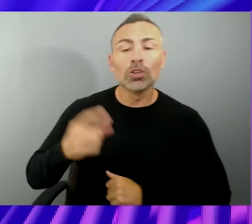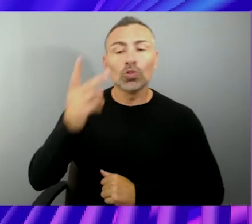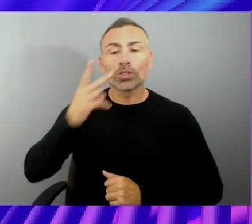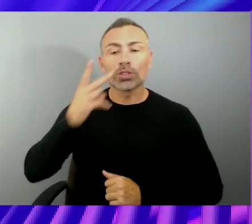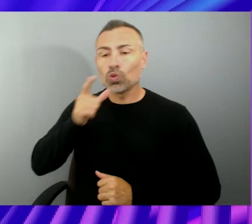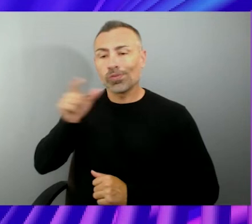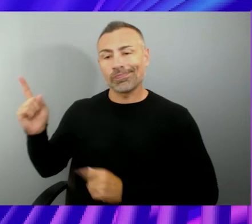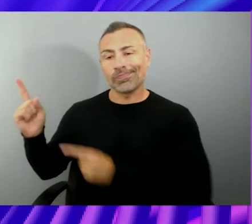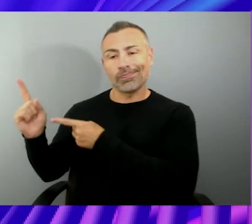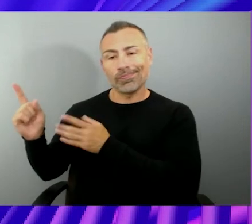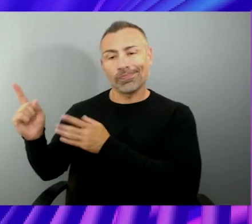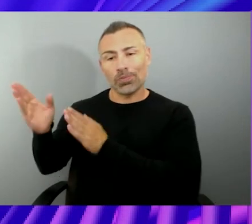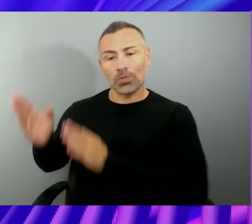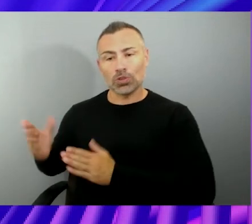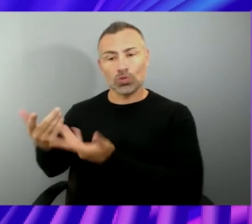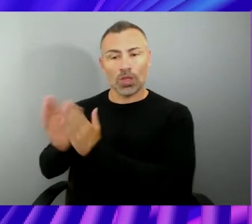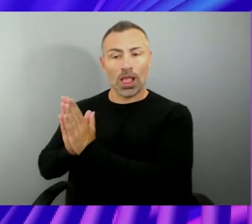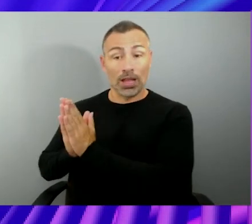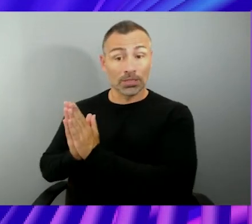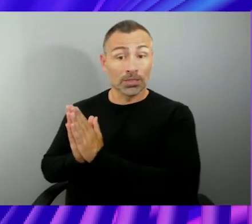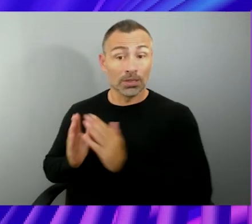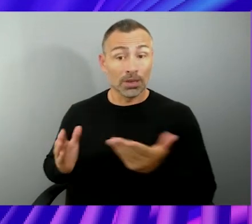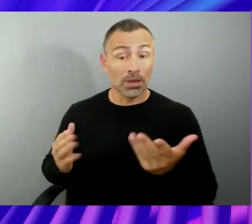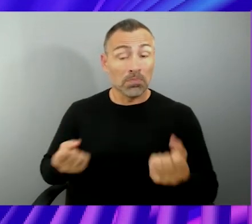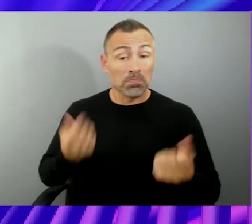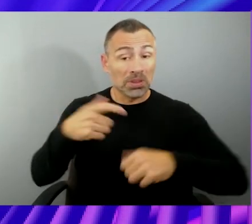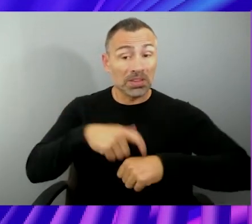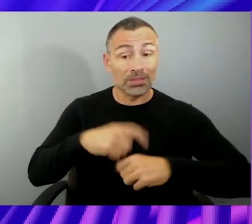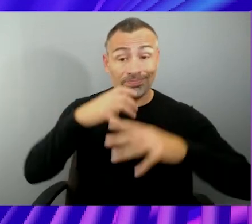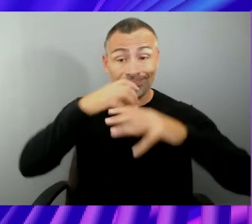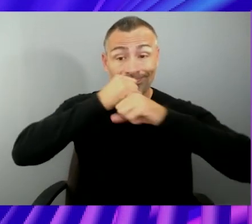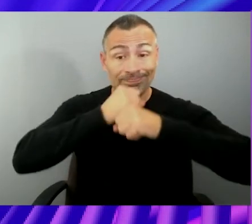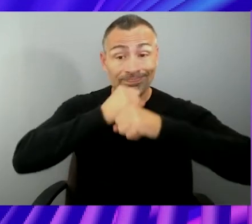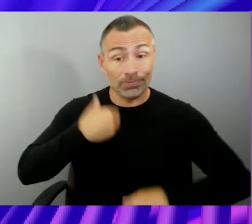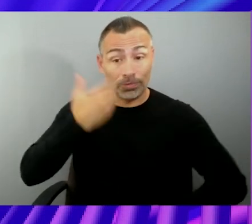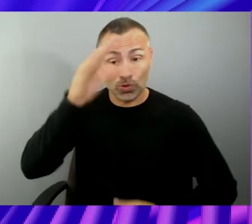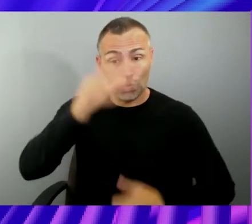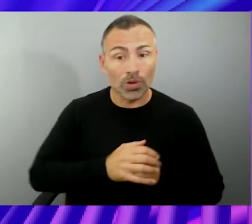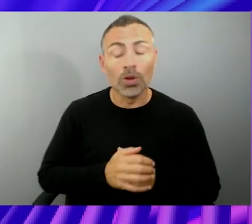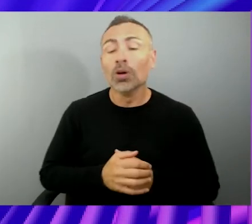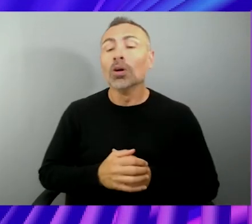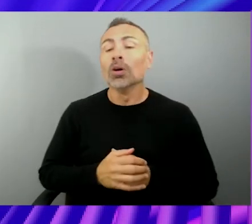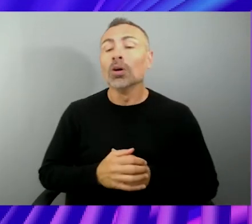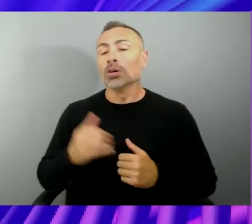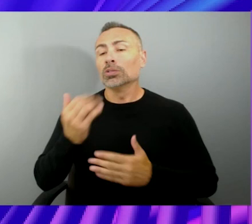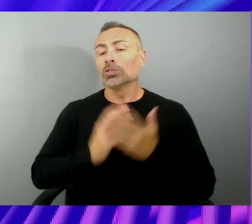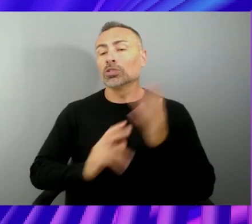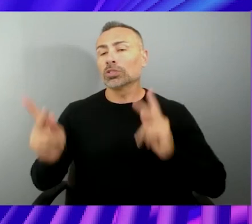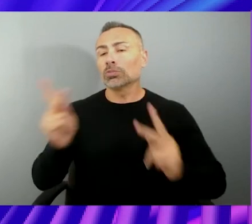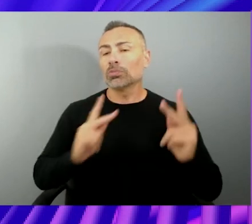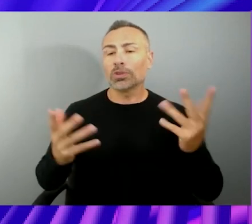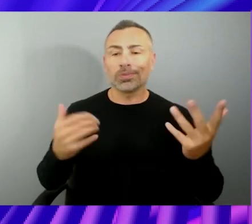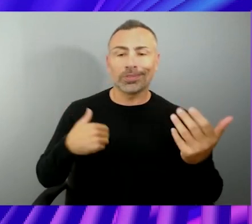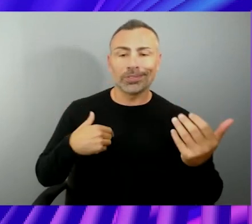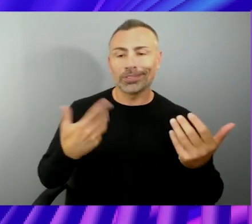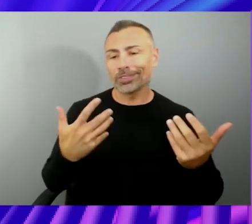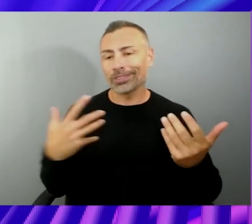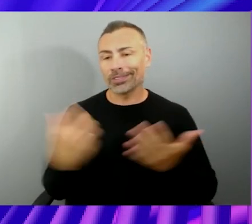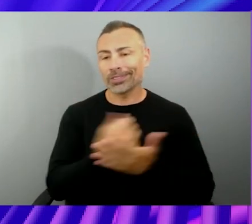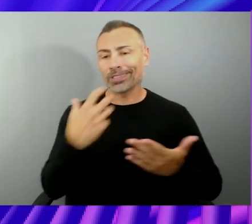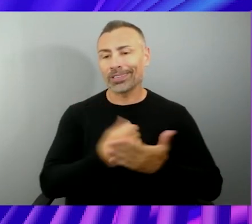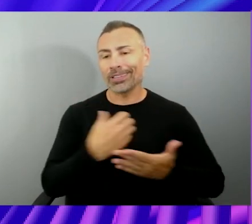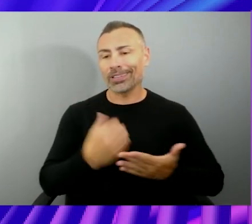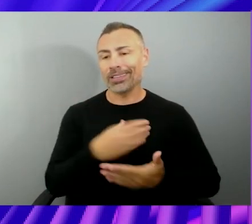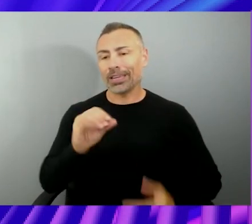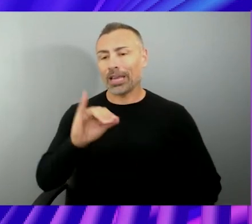because it's anonymous. Somebody is just accessing objects, getting the objects from my bucket. Yeah. So this is a